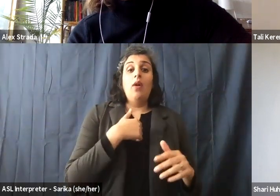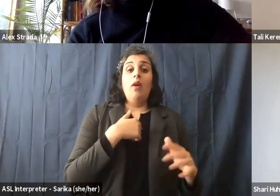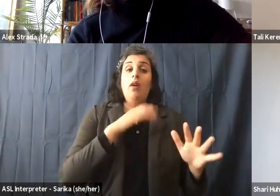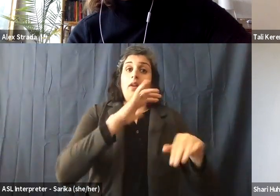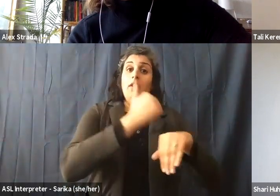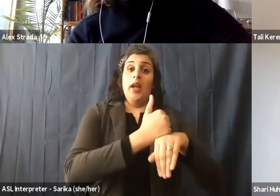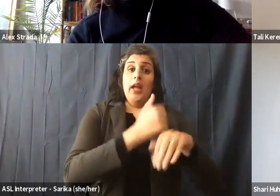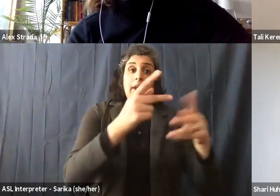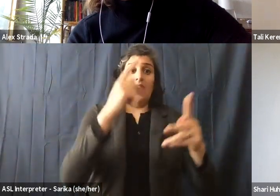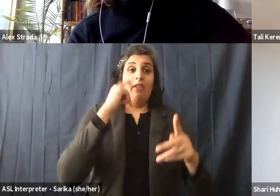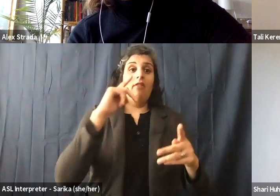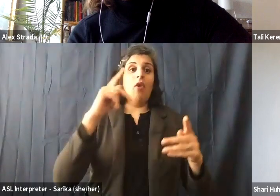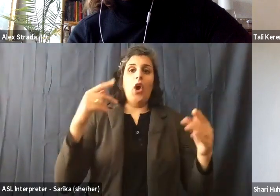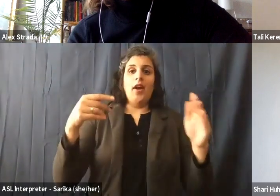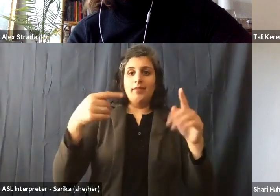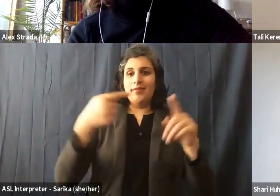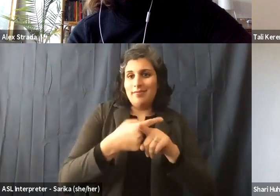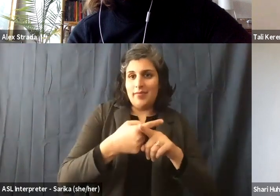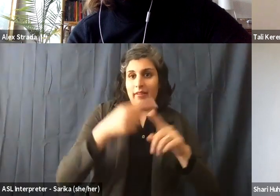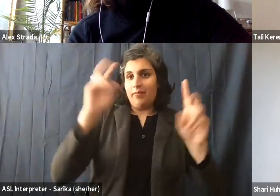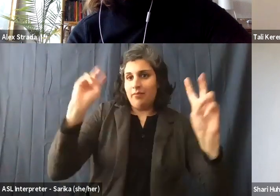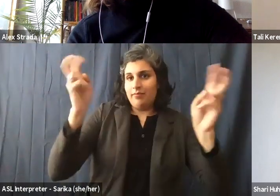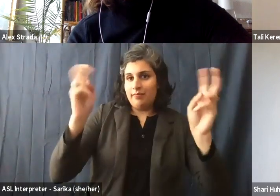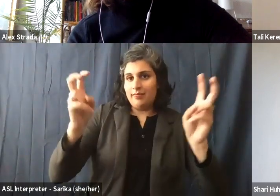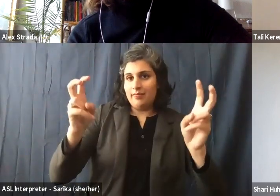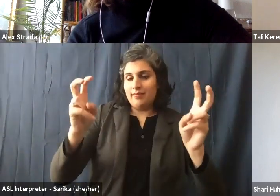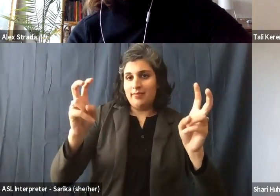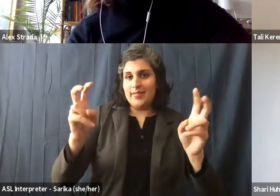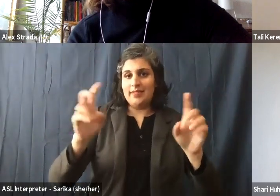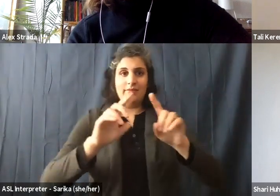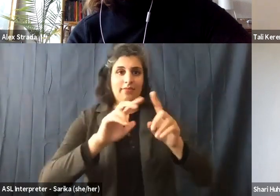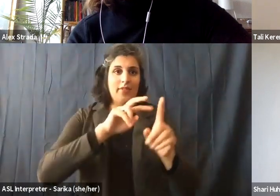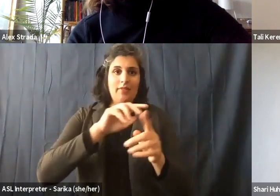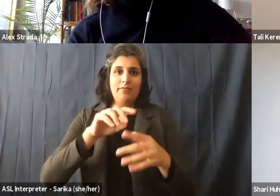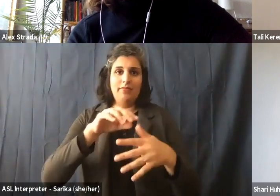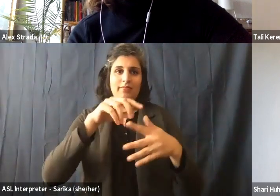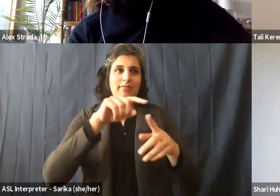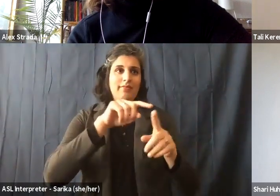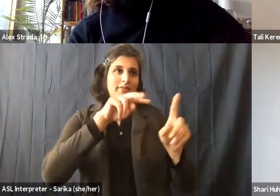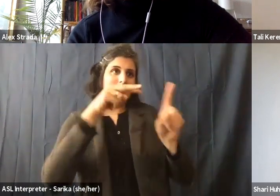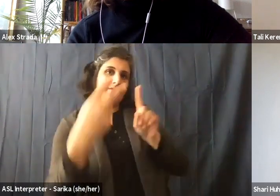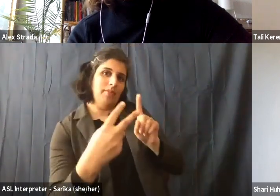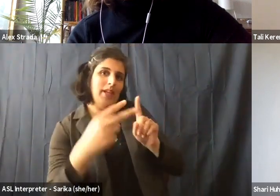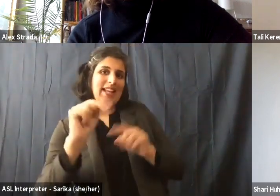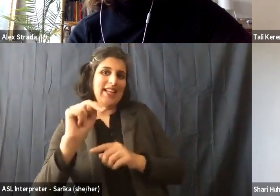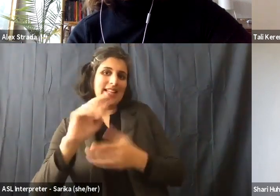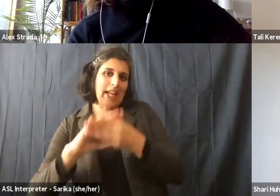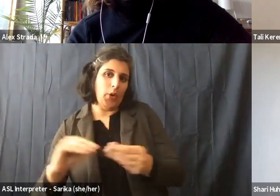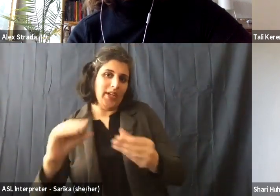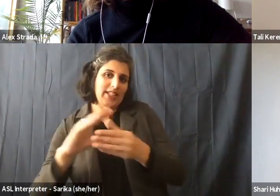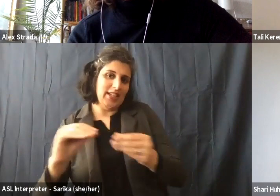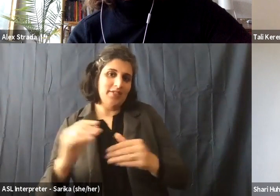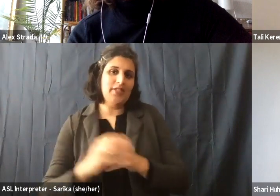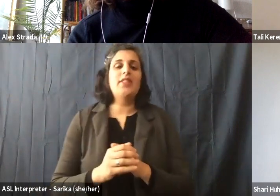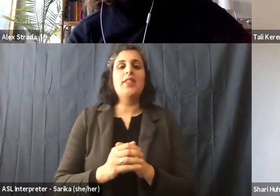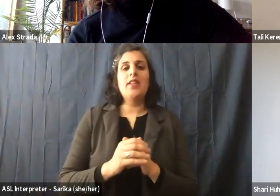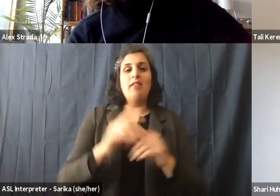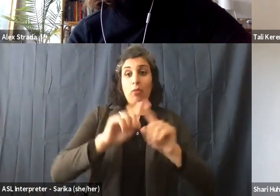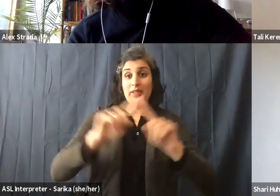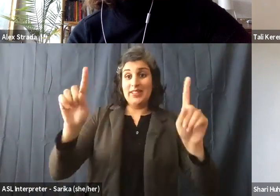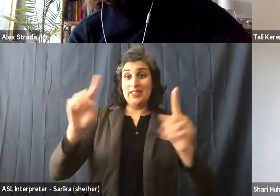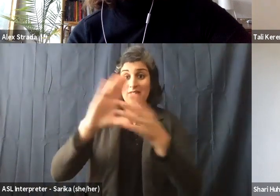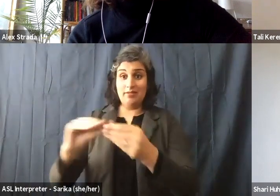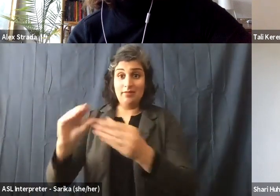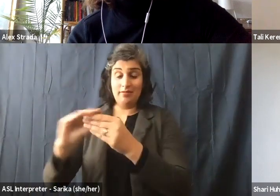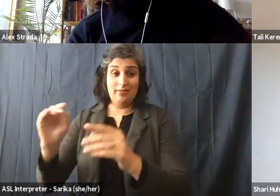-narratives amidst the landscape of a counter-monument artwork. In addition to a distinct narration, each